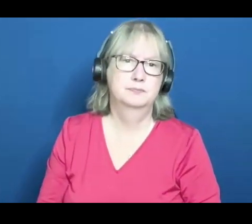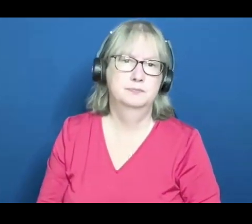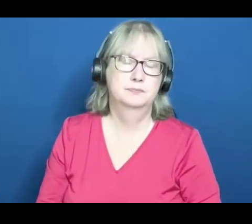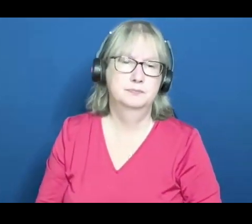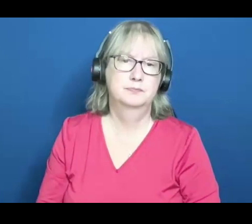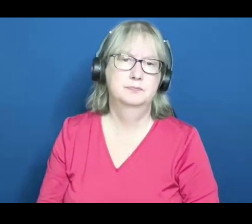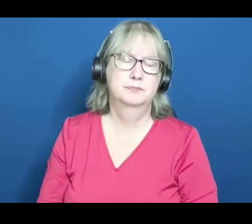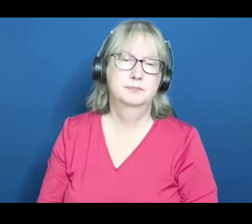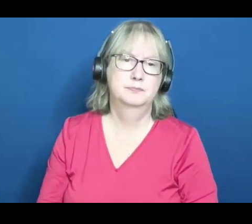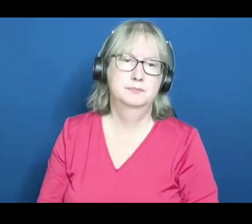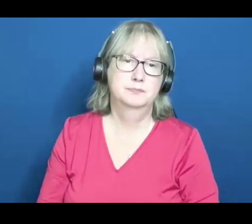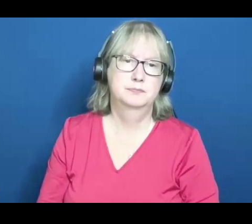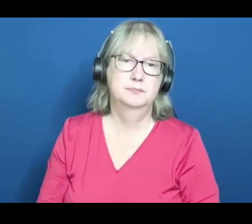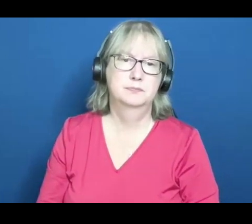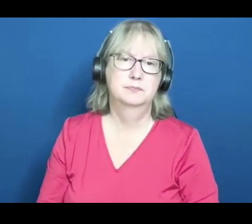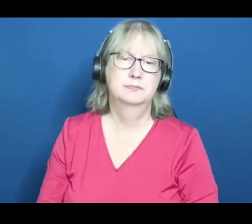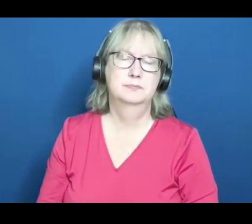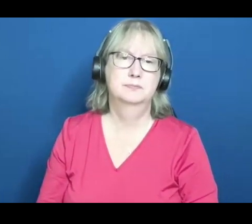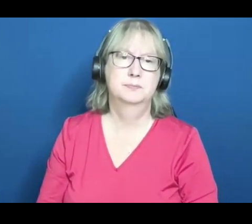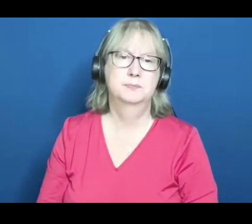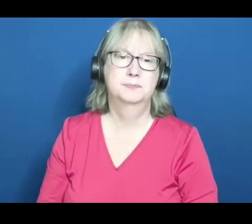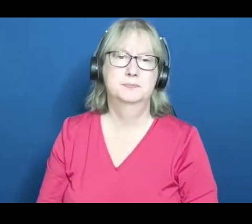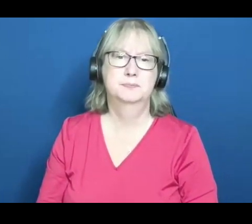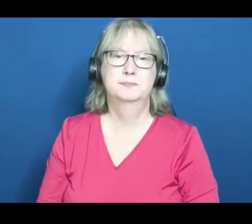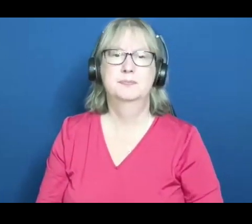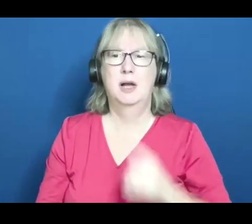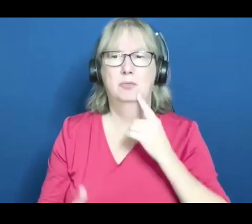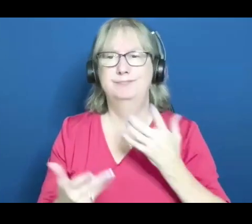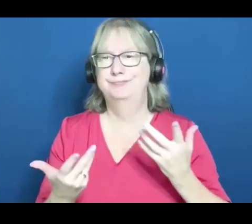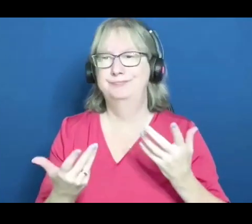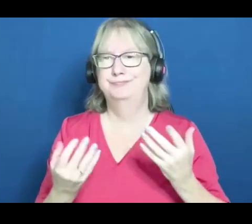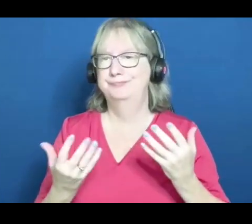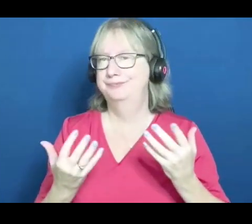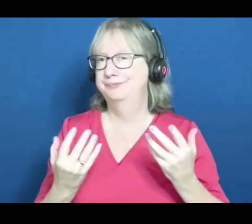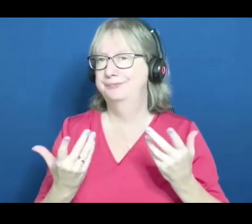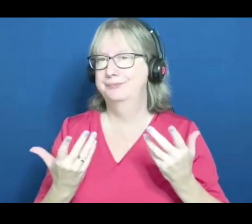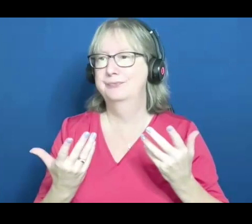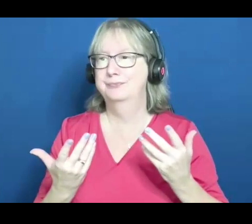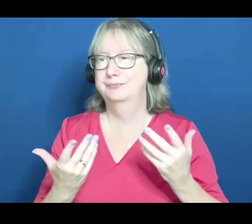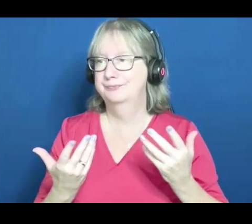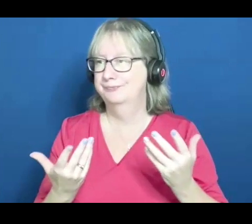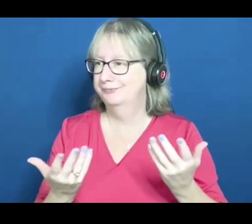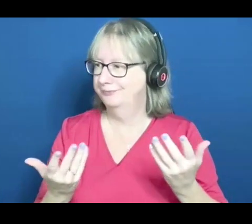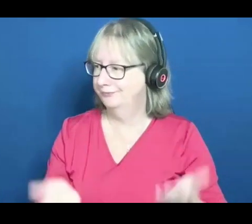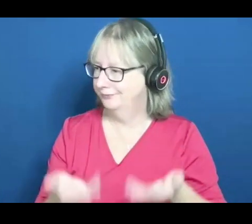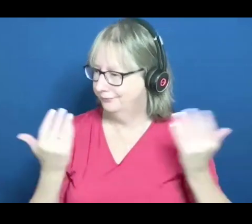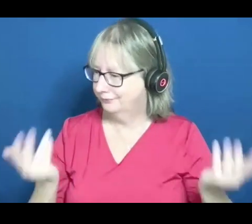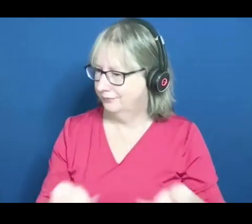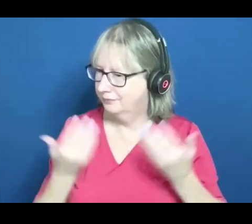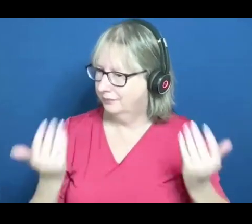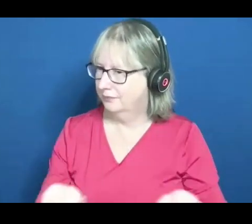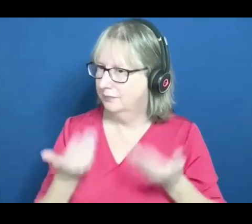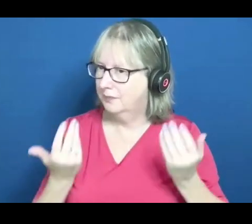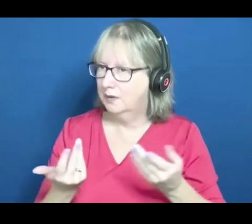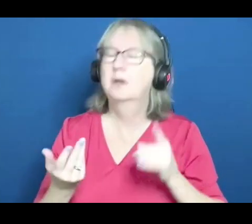But you know, it's really important to have an assessment